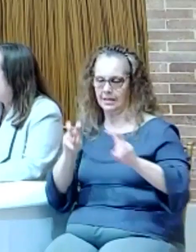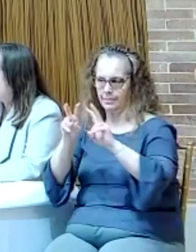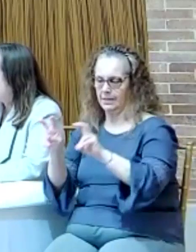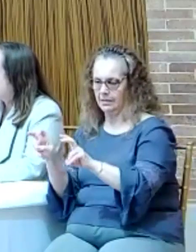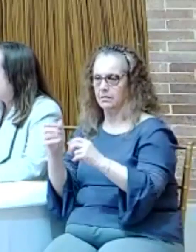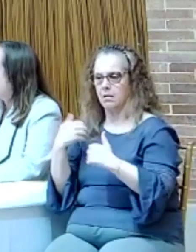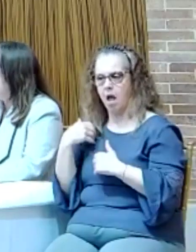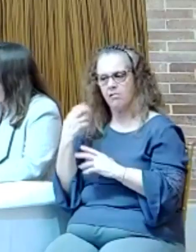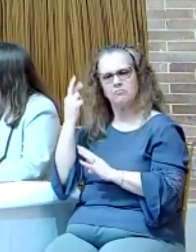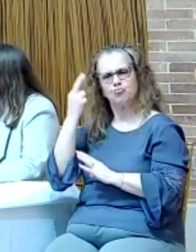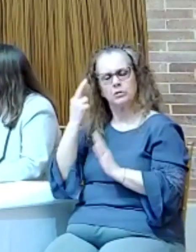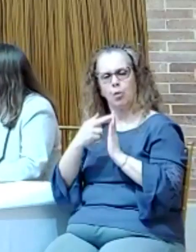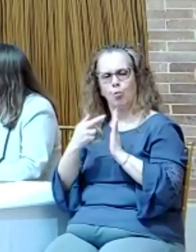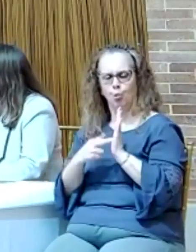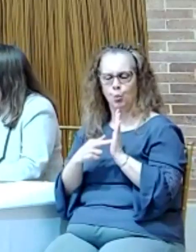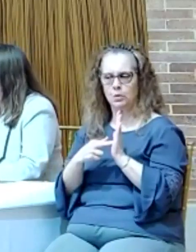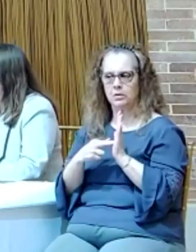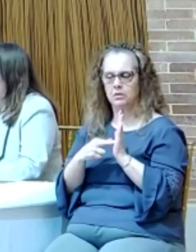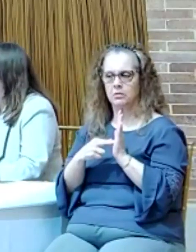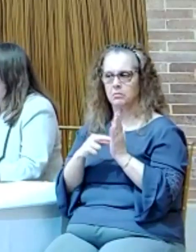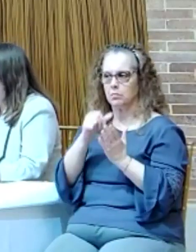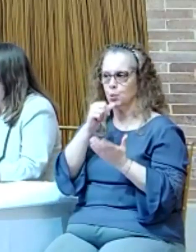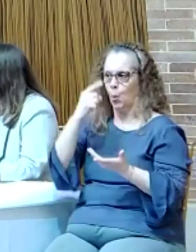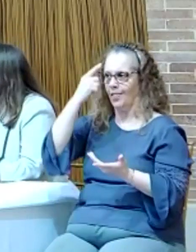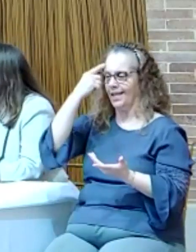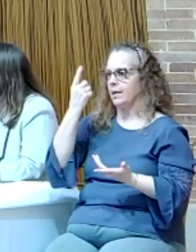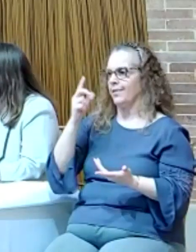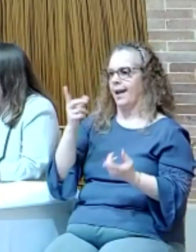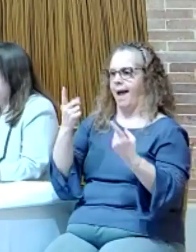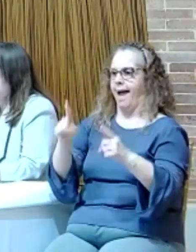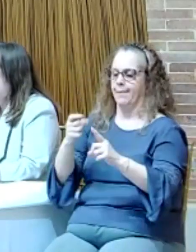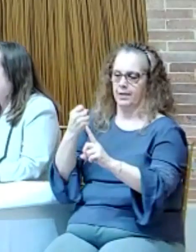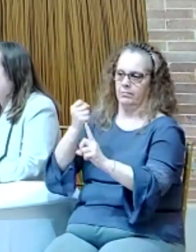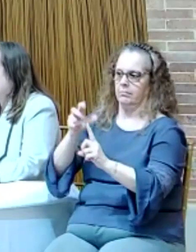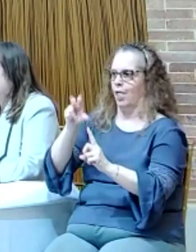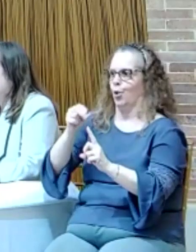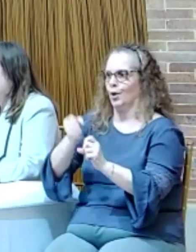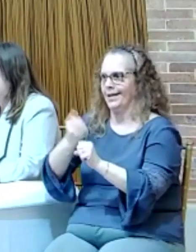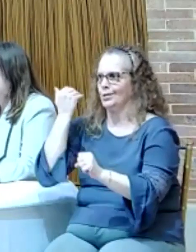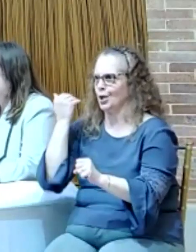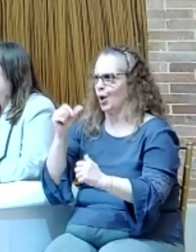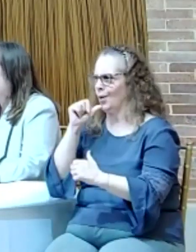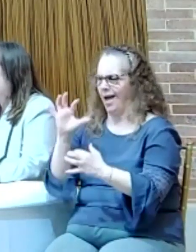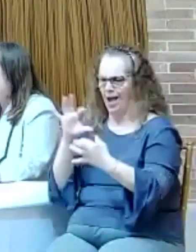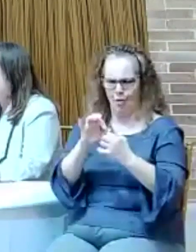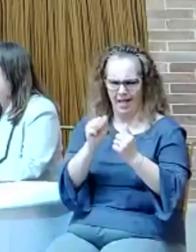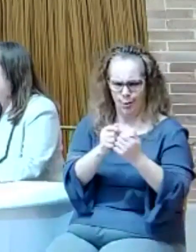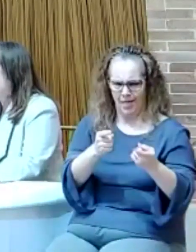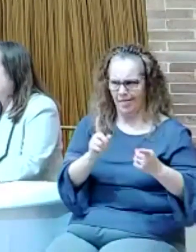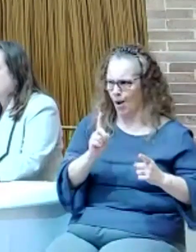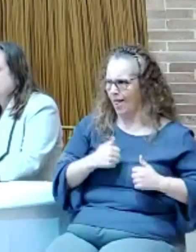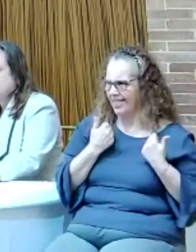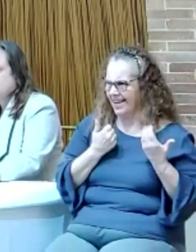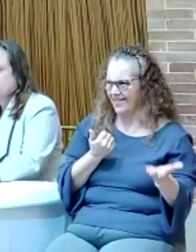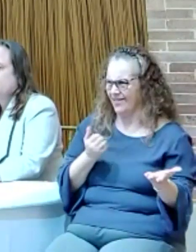reasonable rules where you wouldn't consider something that was 30 years ago and had nothing to do with housing um but there